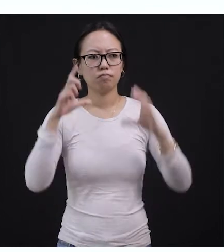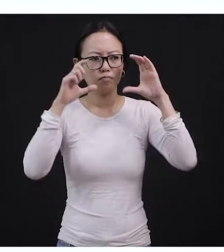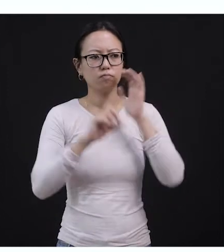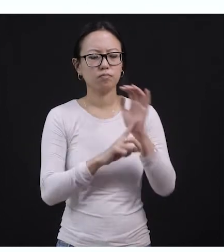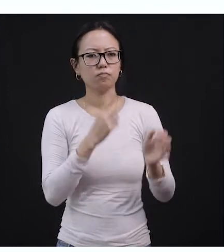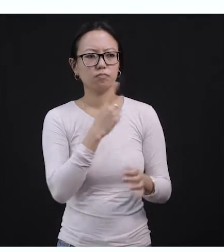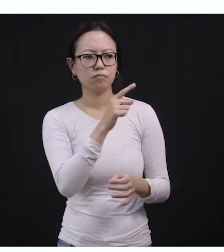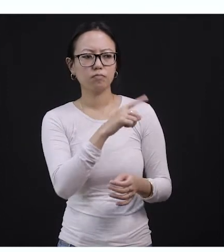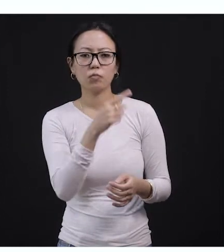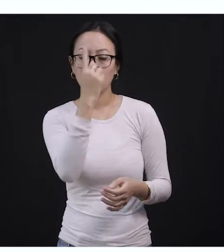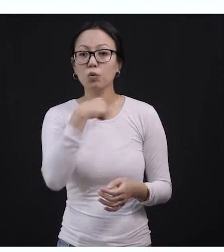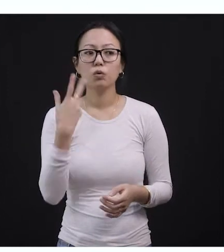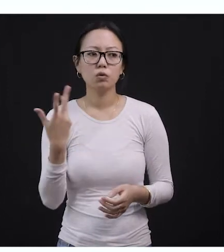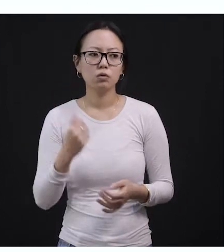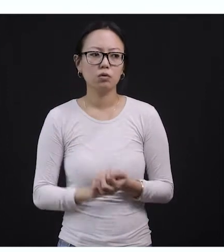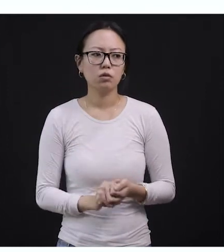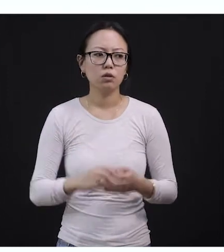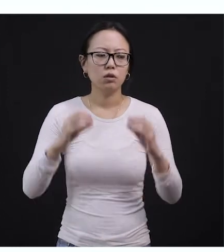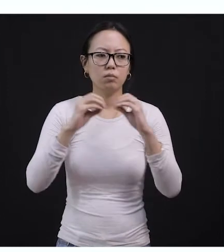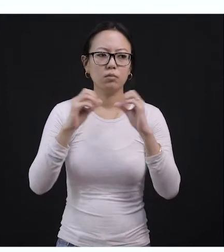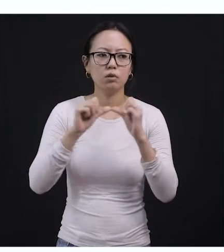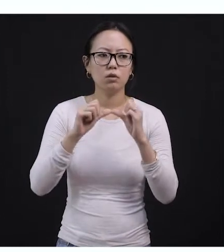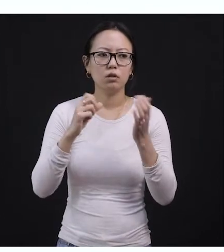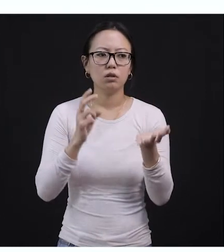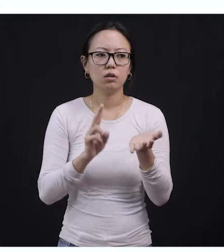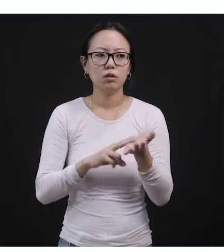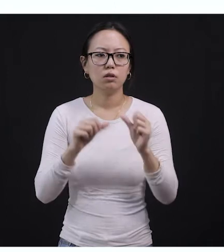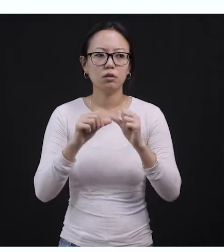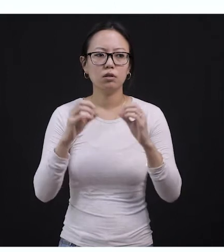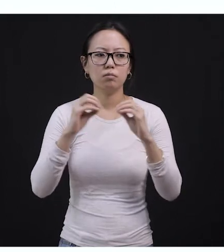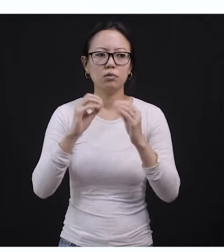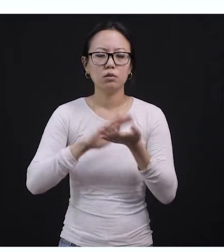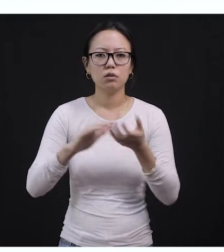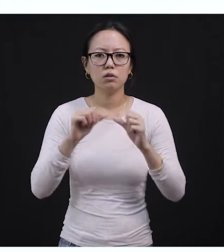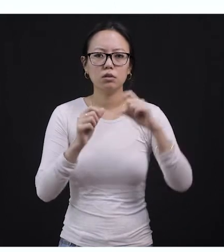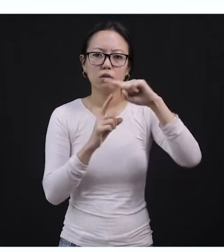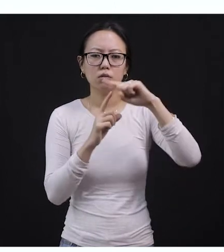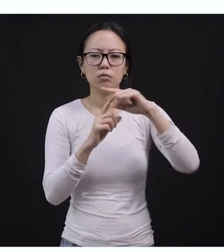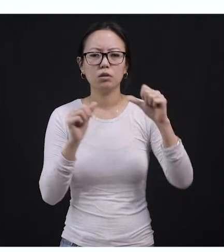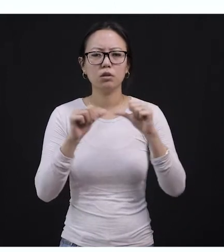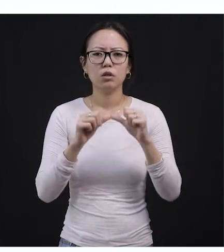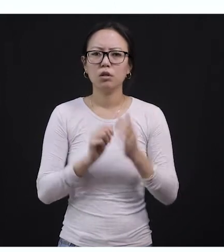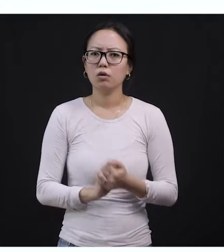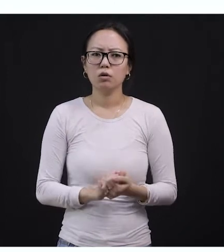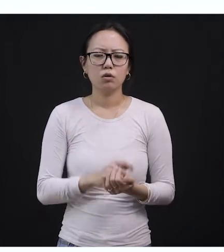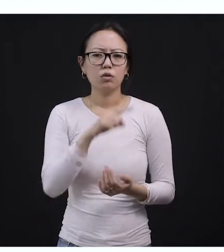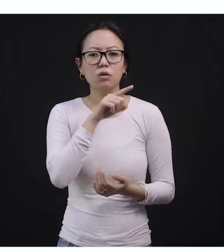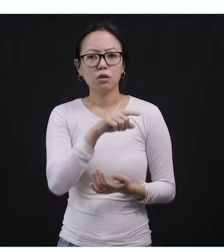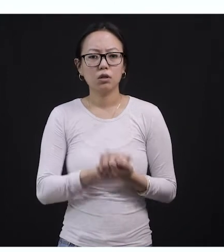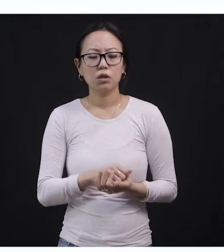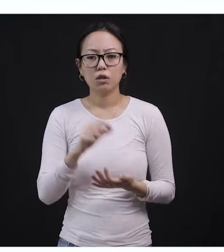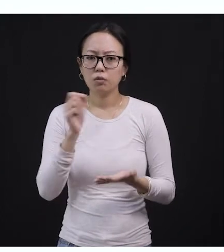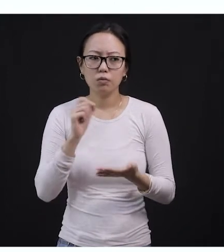He is Banabhata, okay, and he has written Harsha-charita. Now this